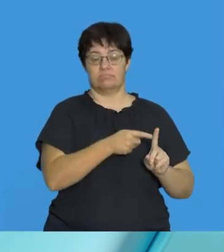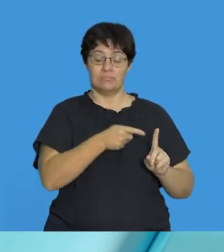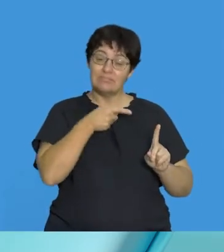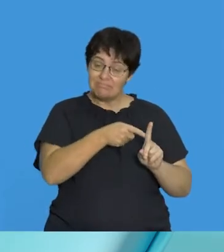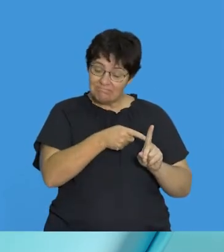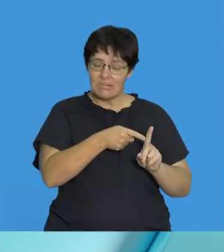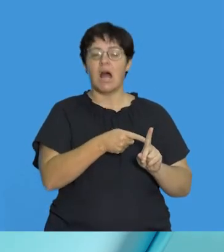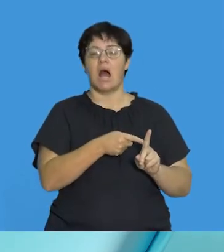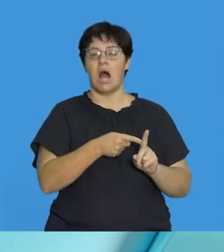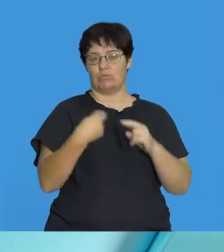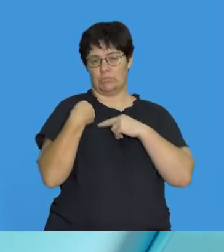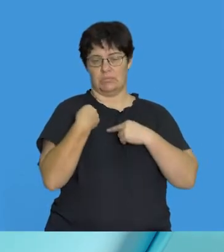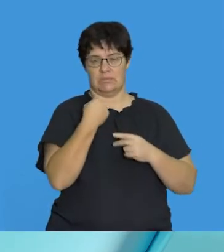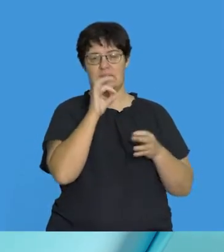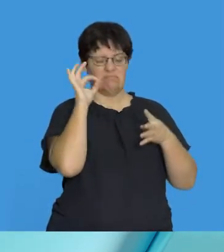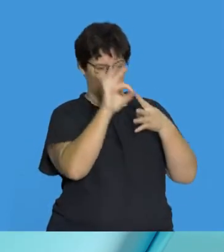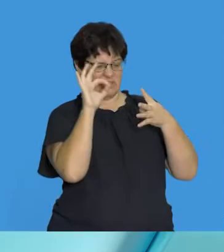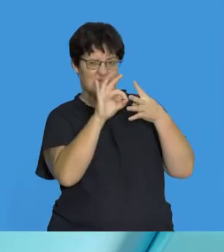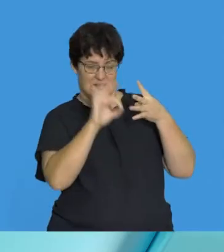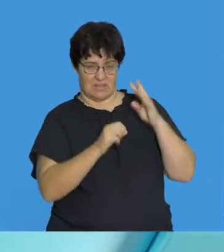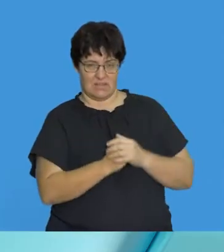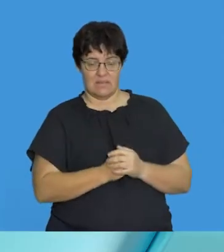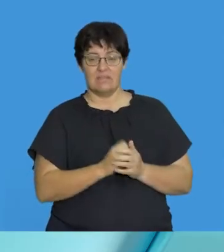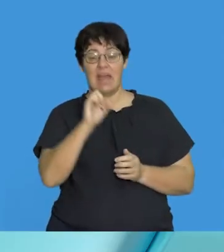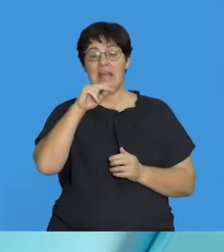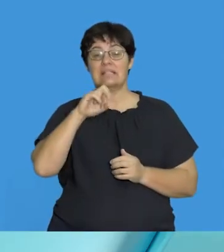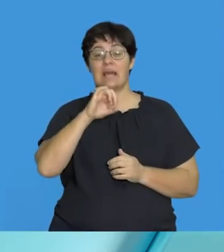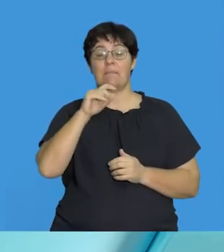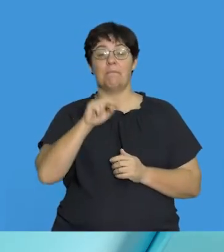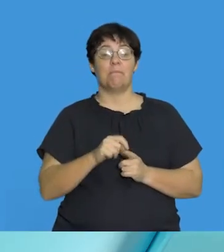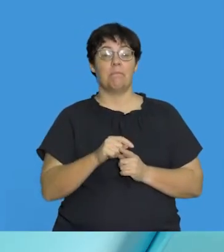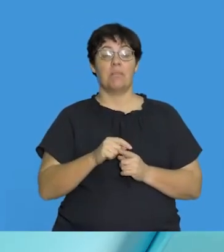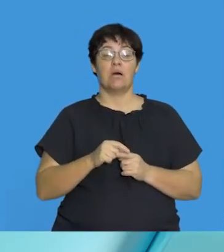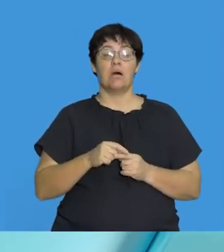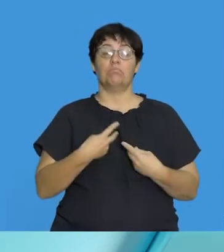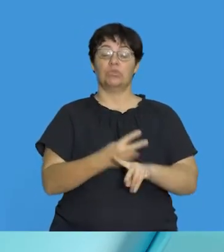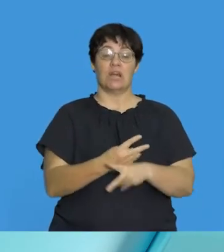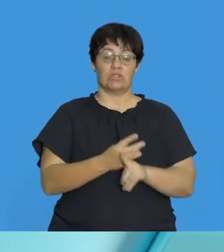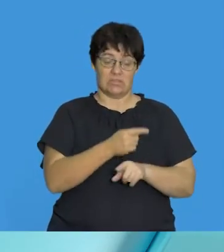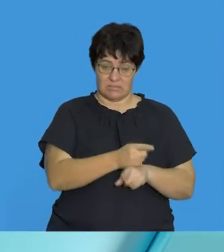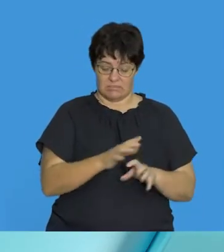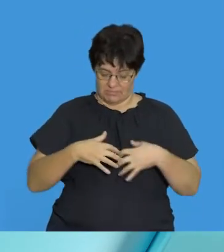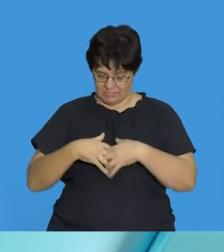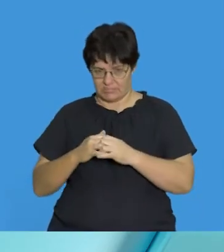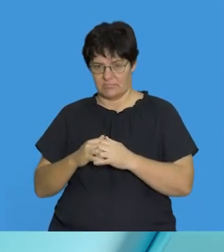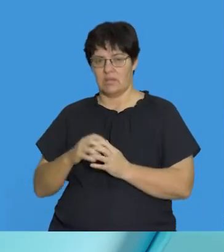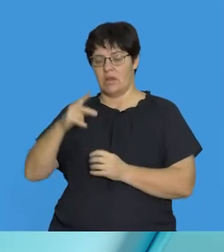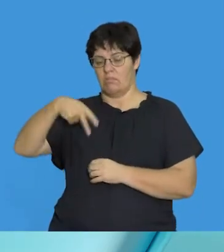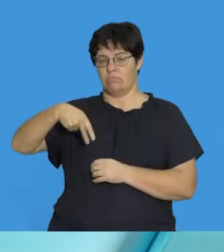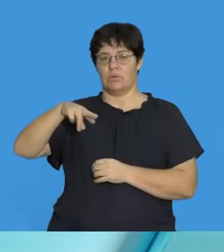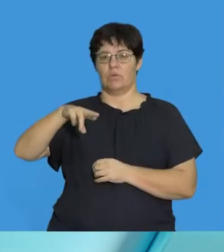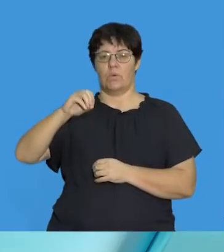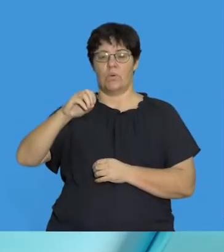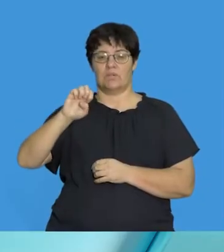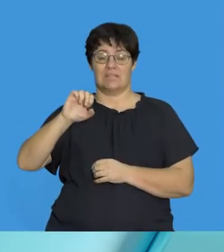functions. So when we talk about enzyme production, essentially those enzymes are made during a process called protein